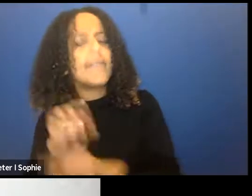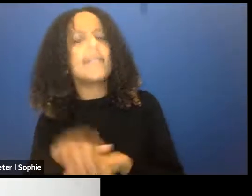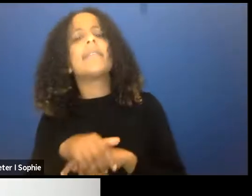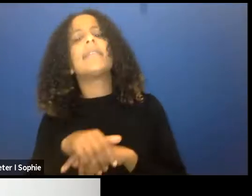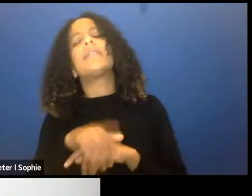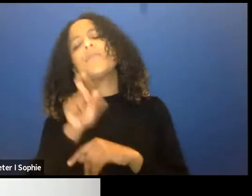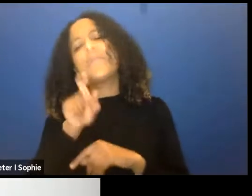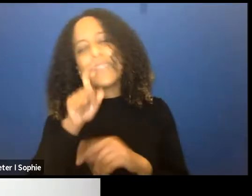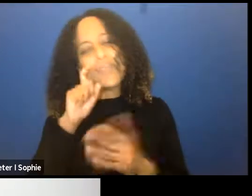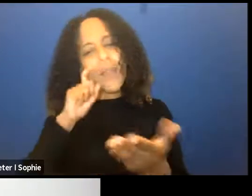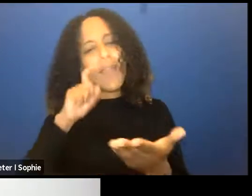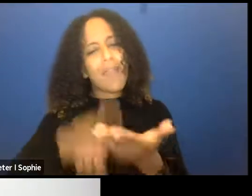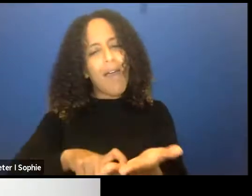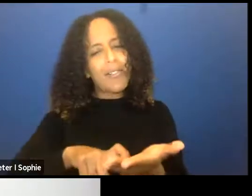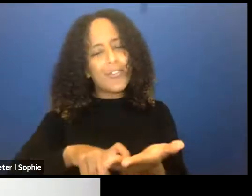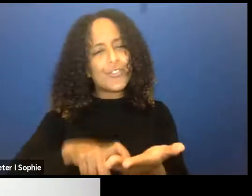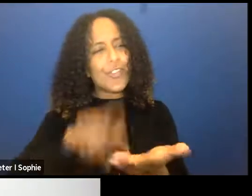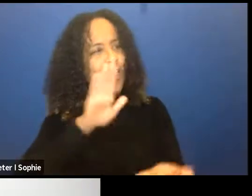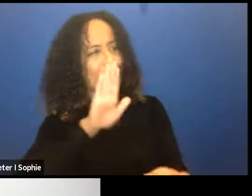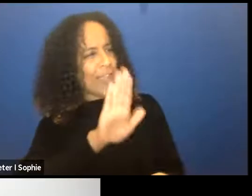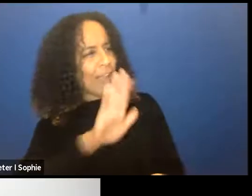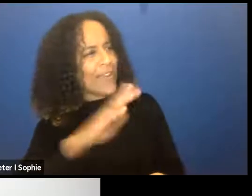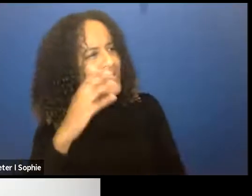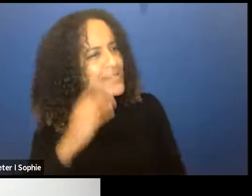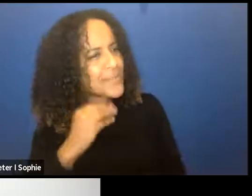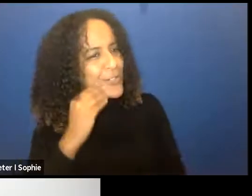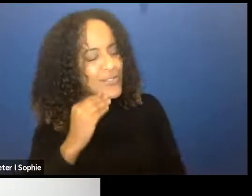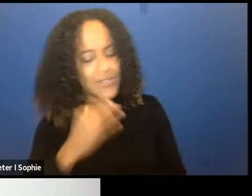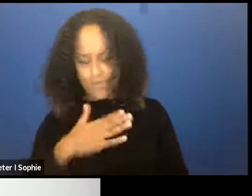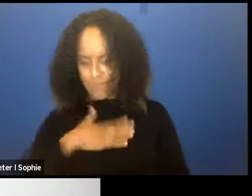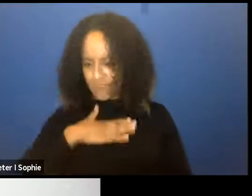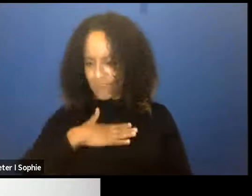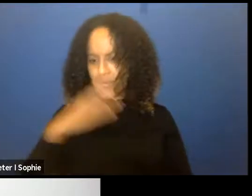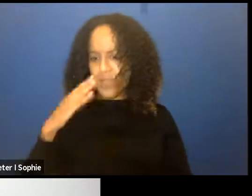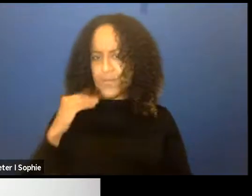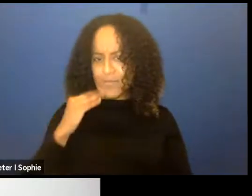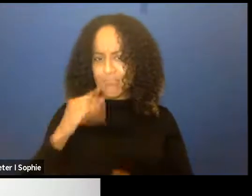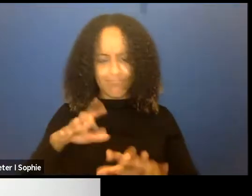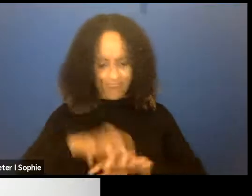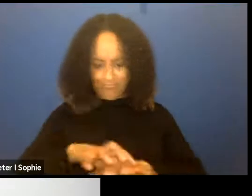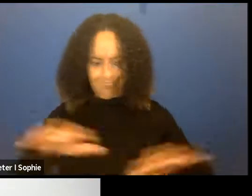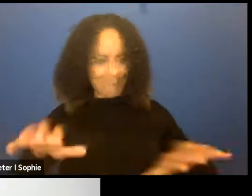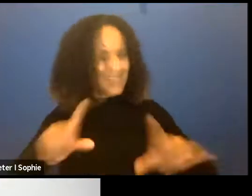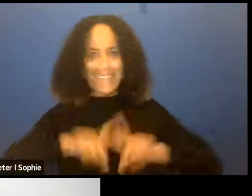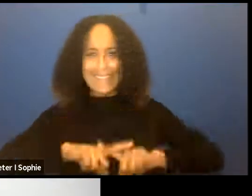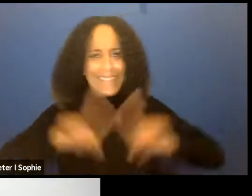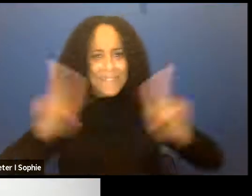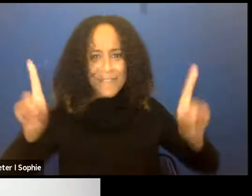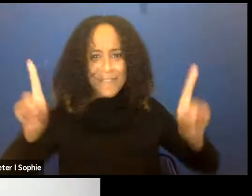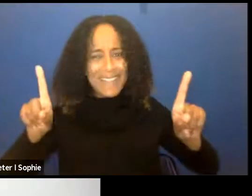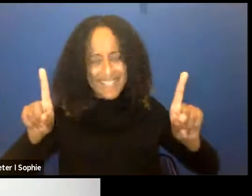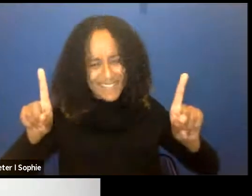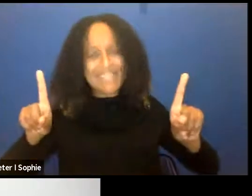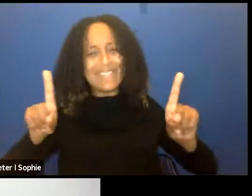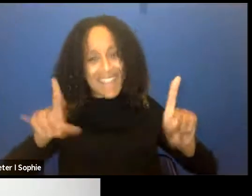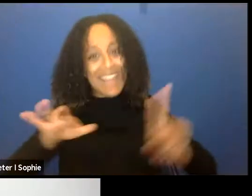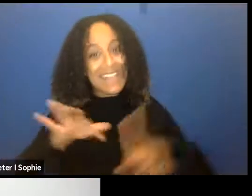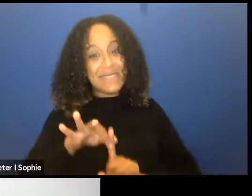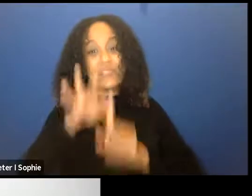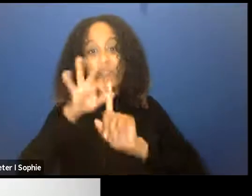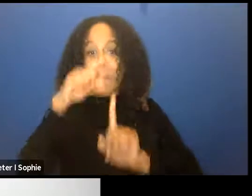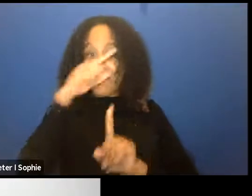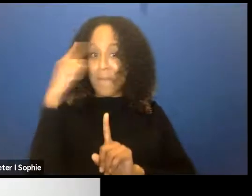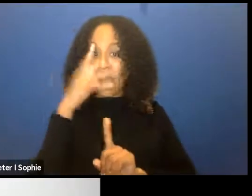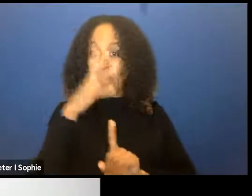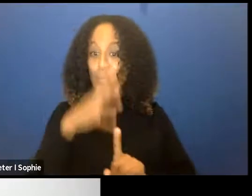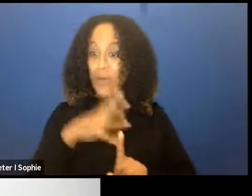to acknowledge their experience and your experience really are different. And so, especially as a Black woman, like I